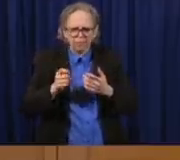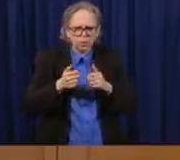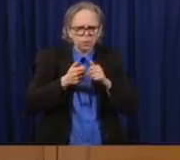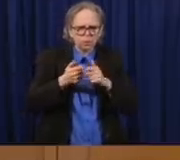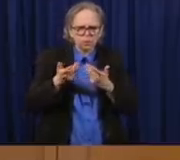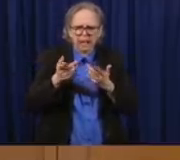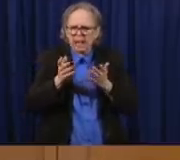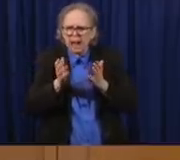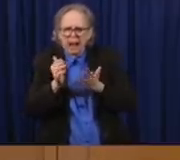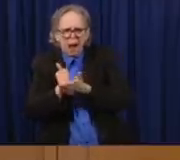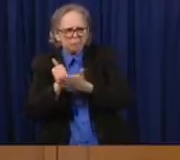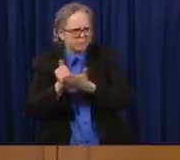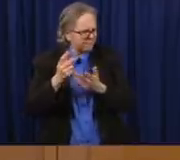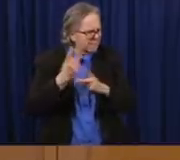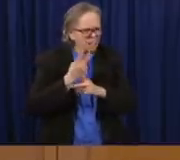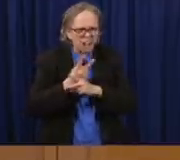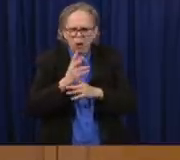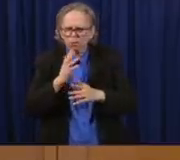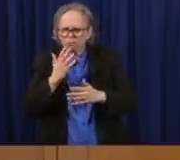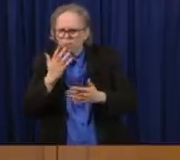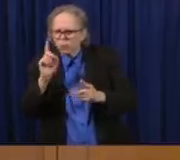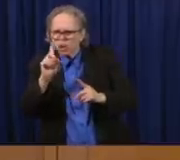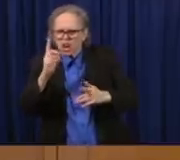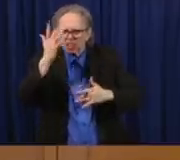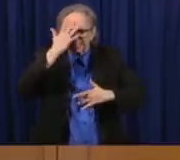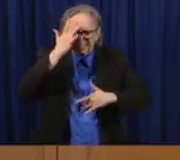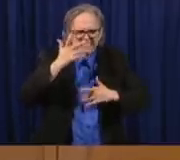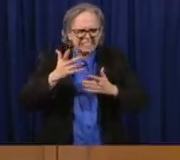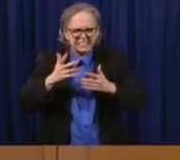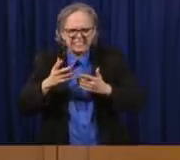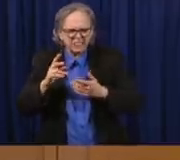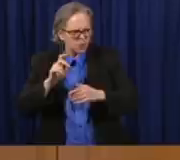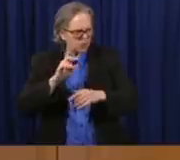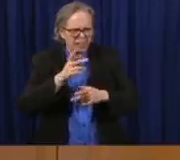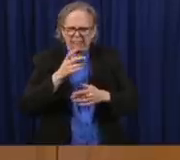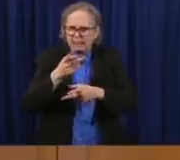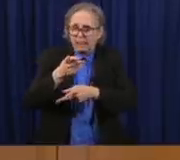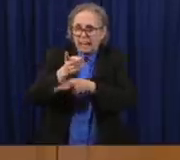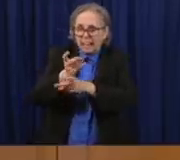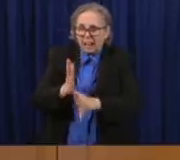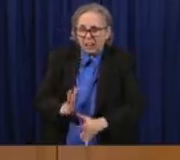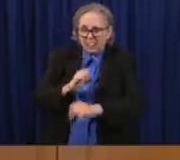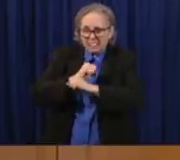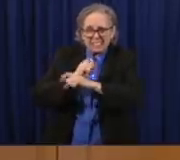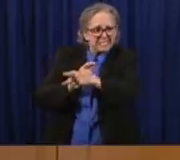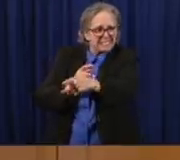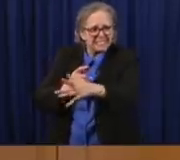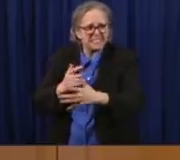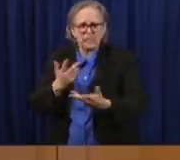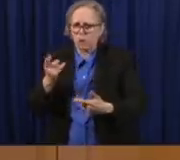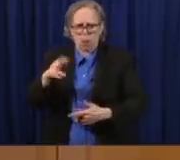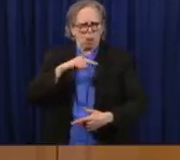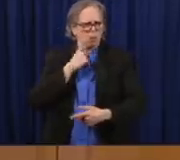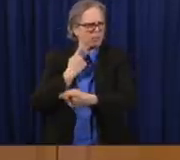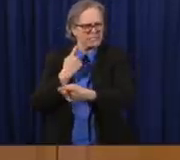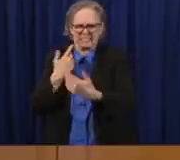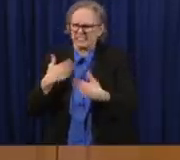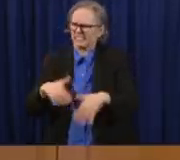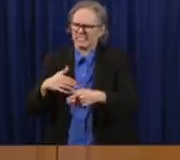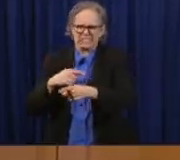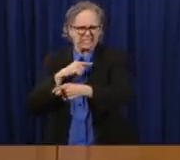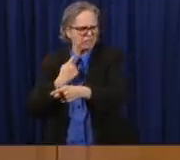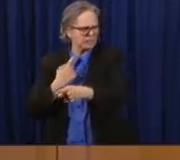our frontline healthcare workers and first responders in very high-risk situations. As that testing becomes